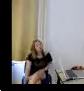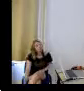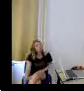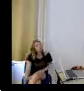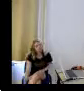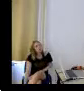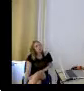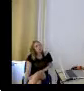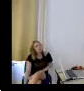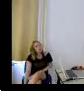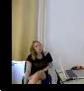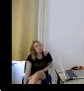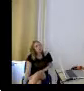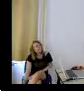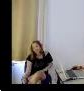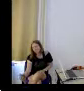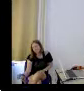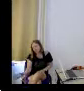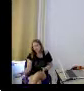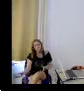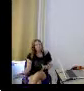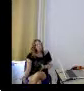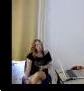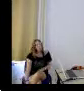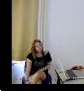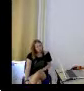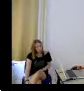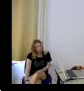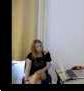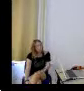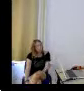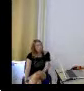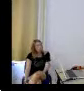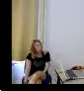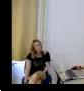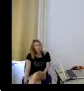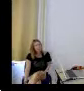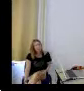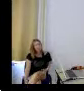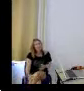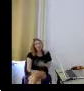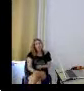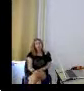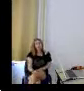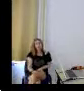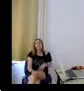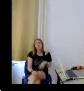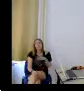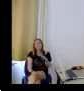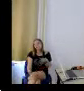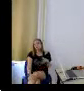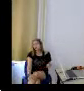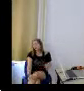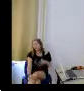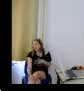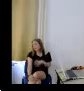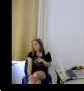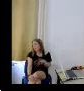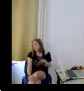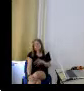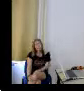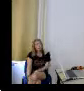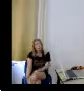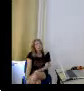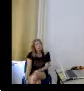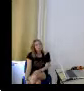out that from 2003 the first dislocated unit